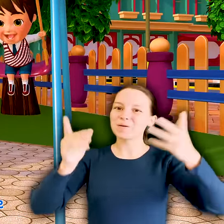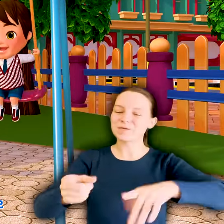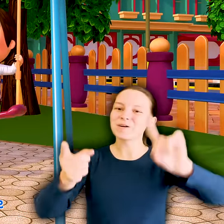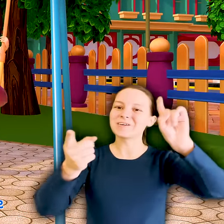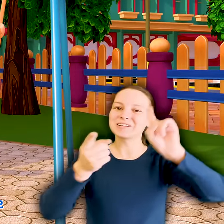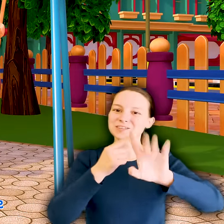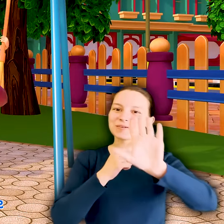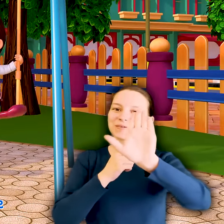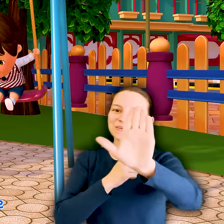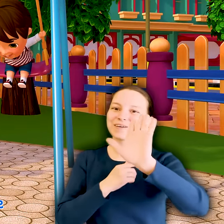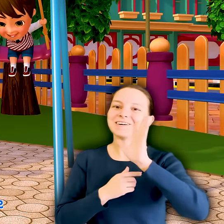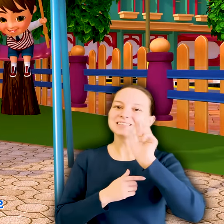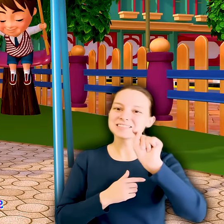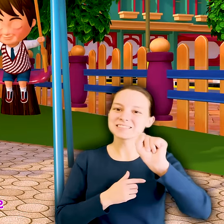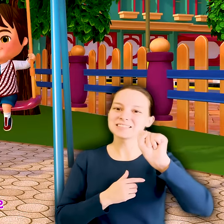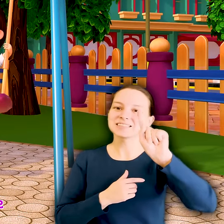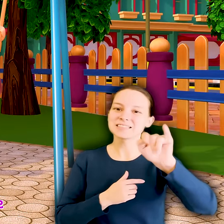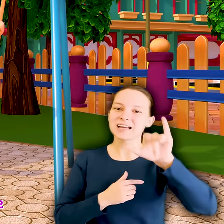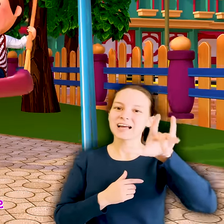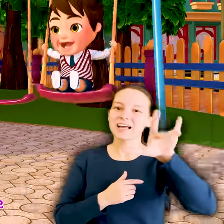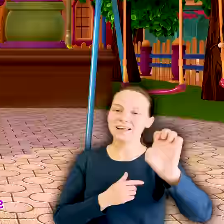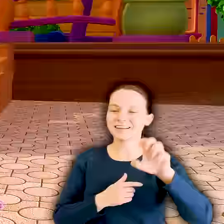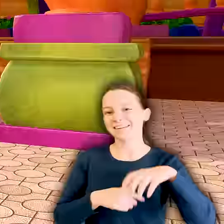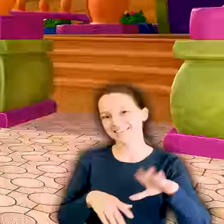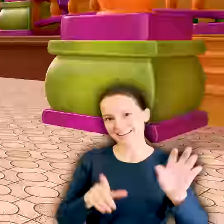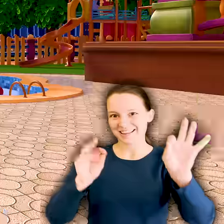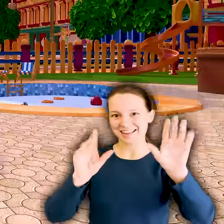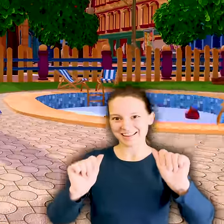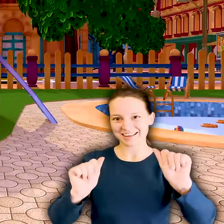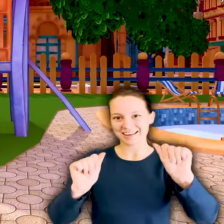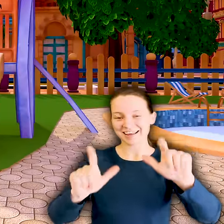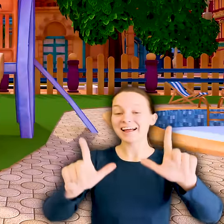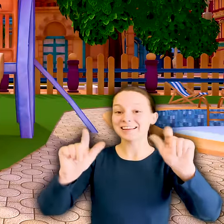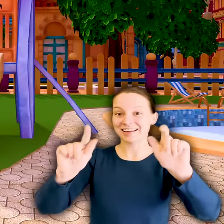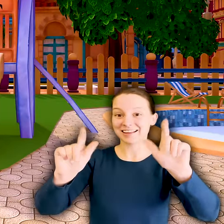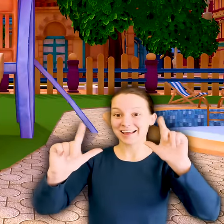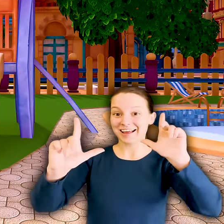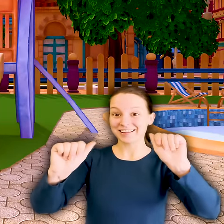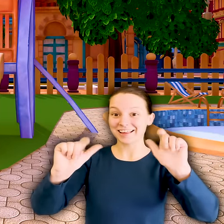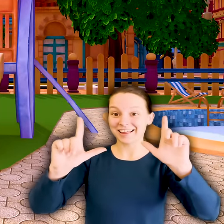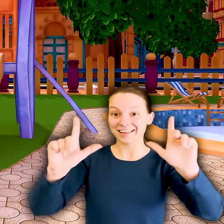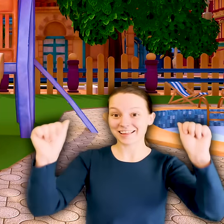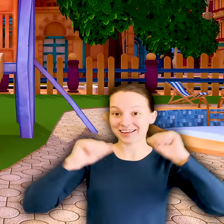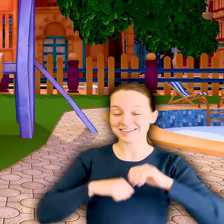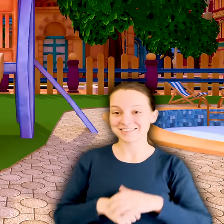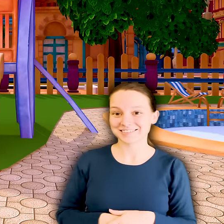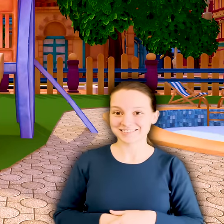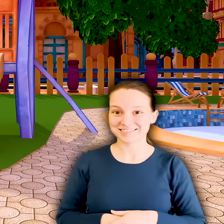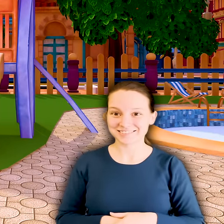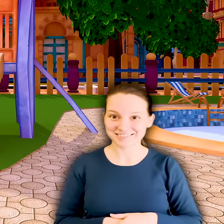it adds much more to your style la la la